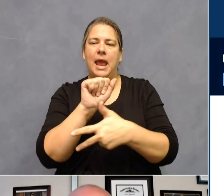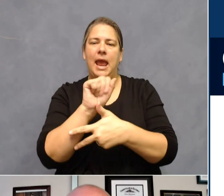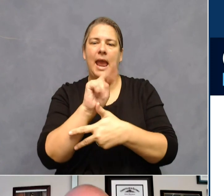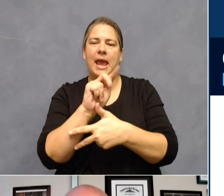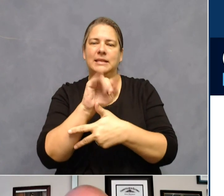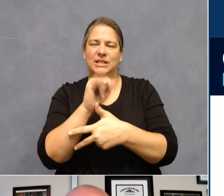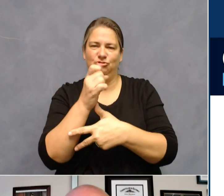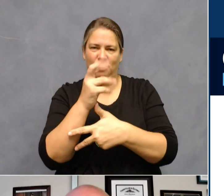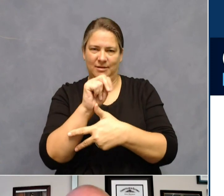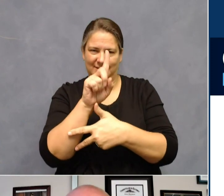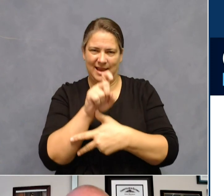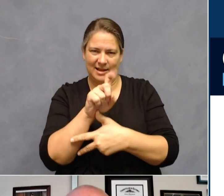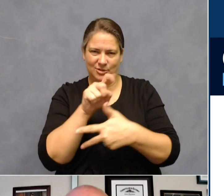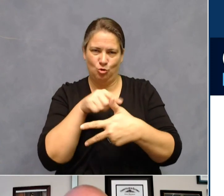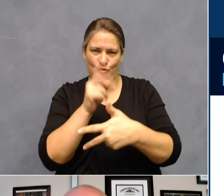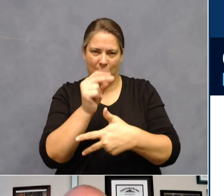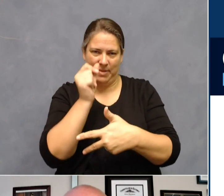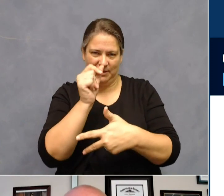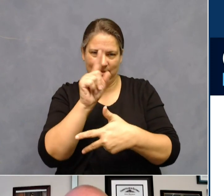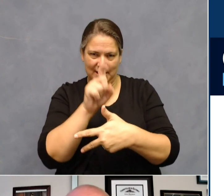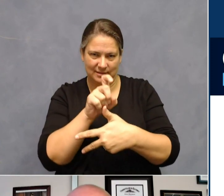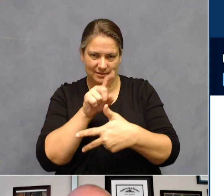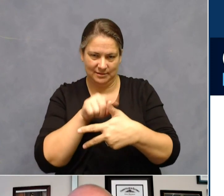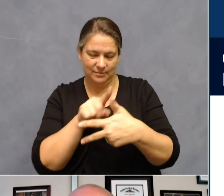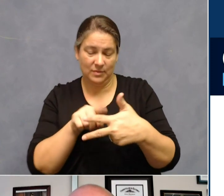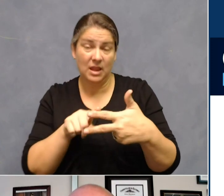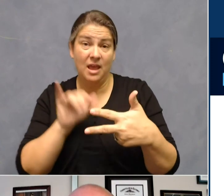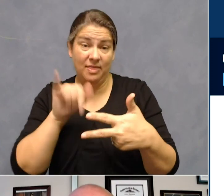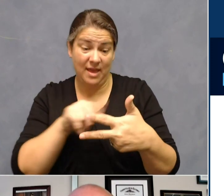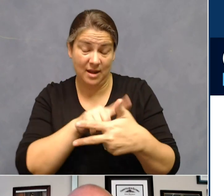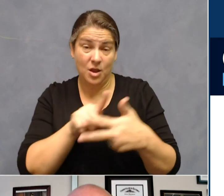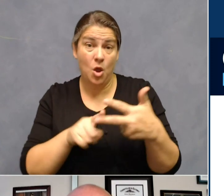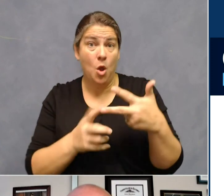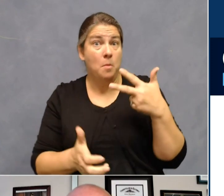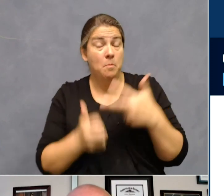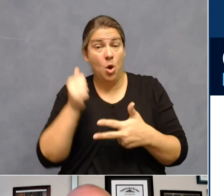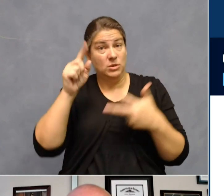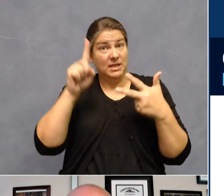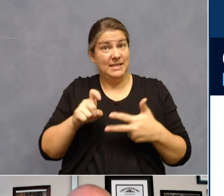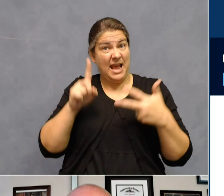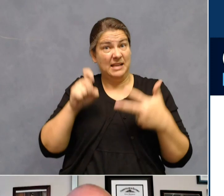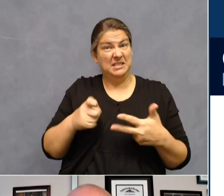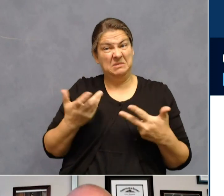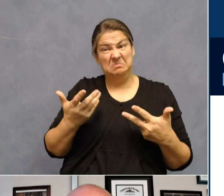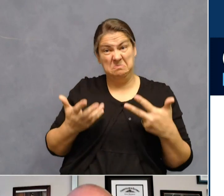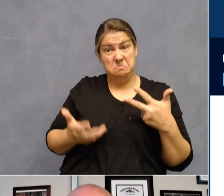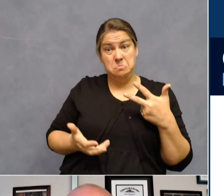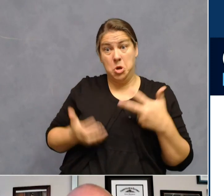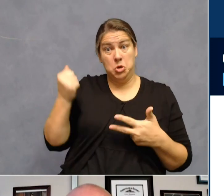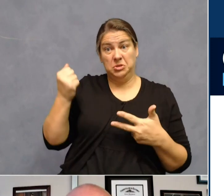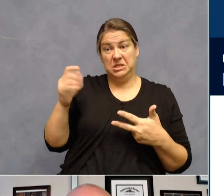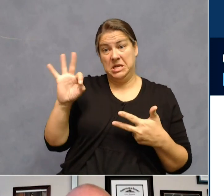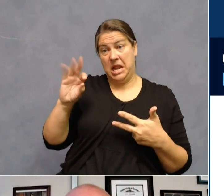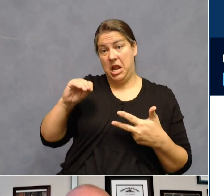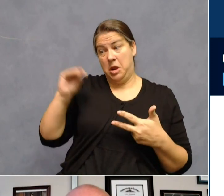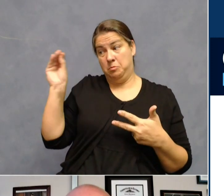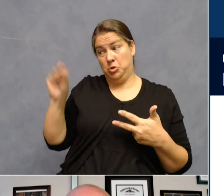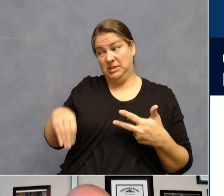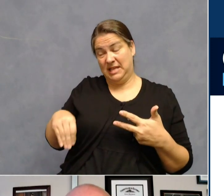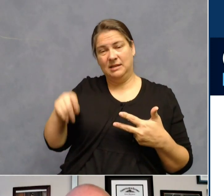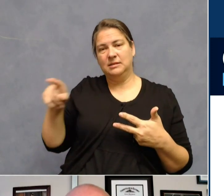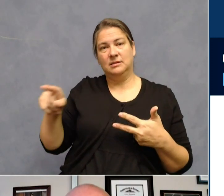90% of all the tests we do for COVID-19 in the state of Kentucky are polymerase chain reaction, or PCR